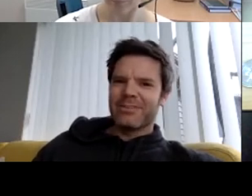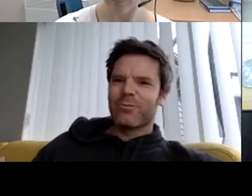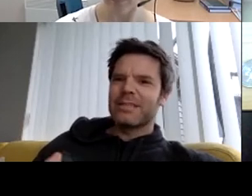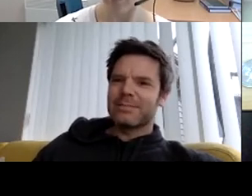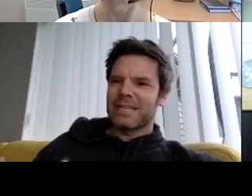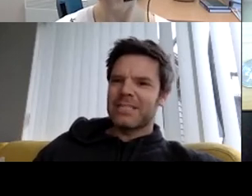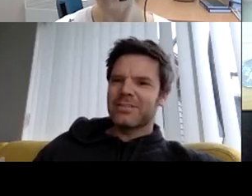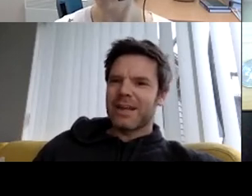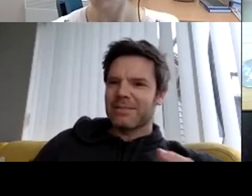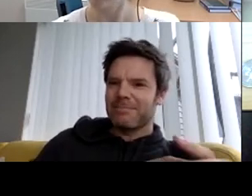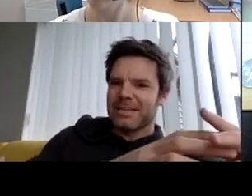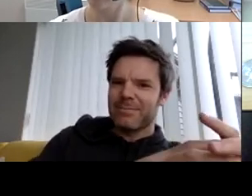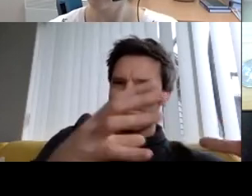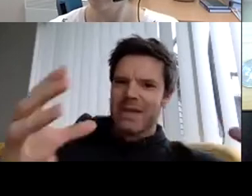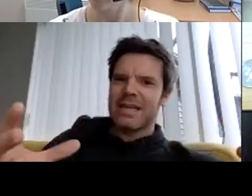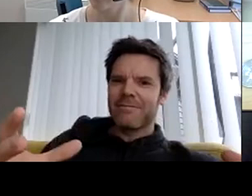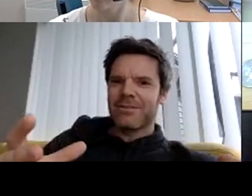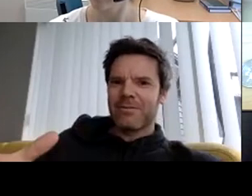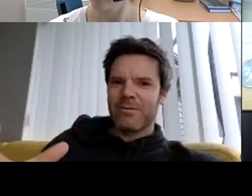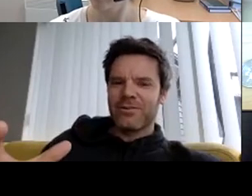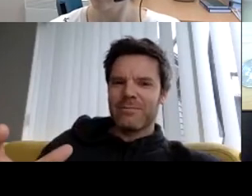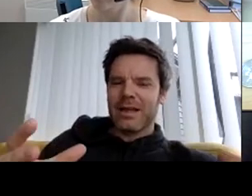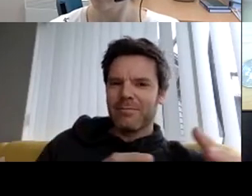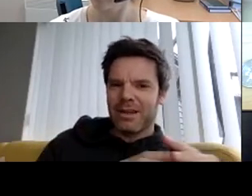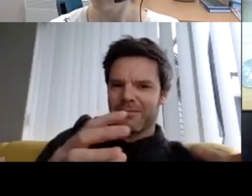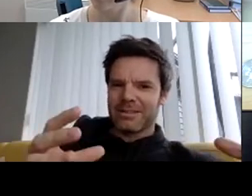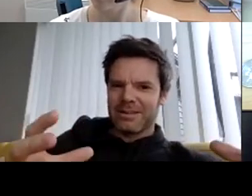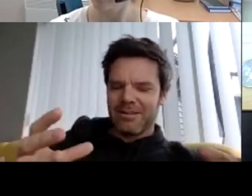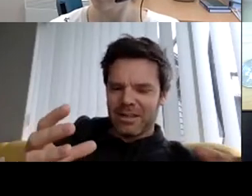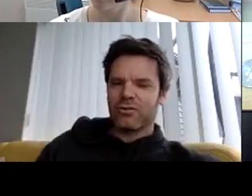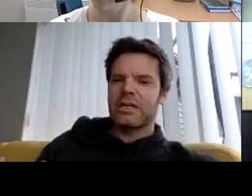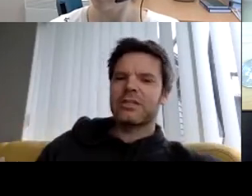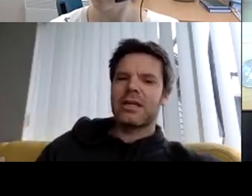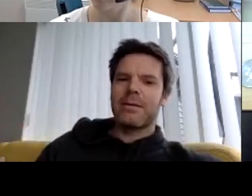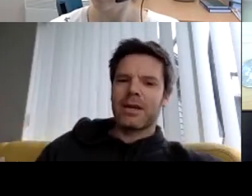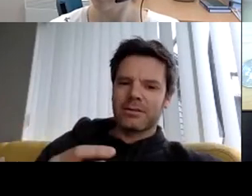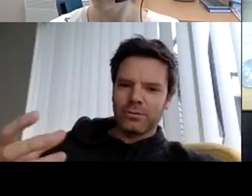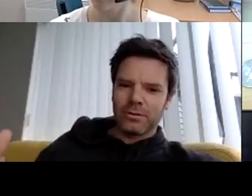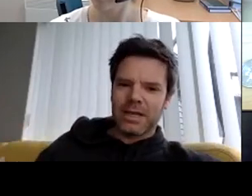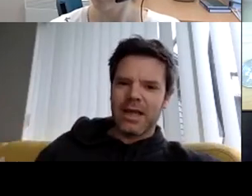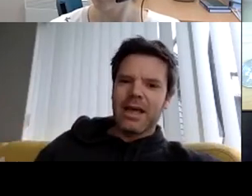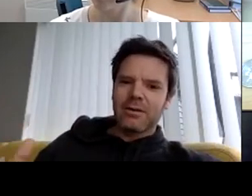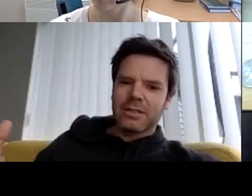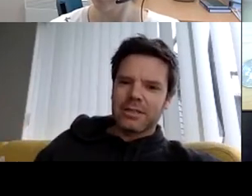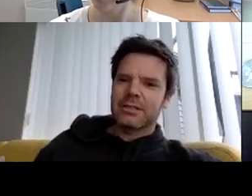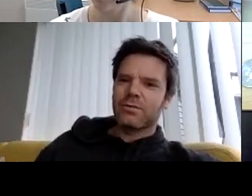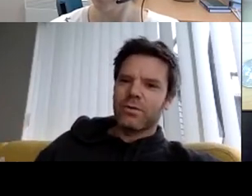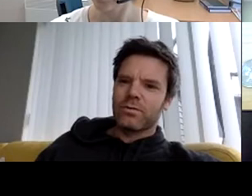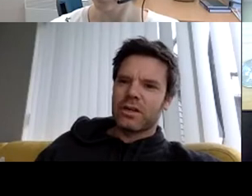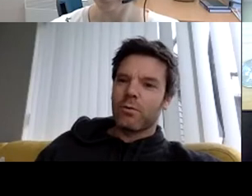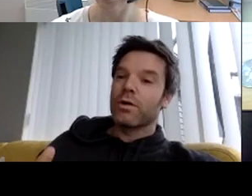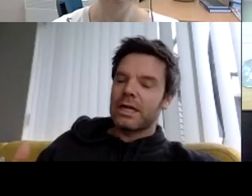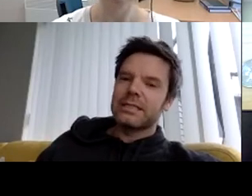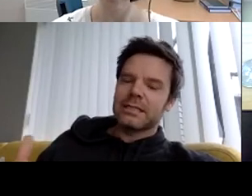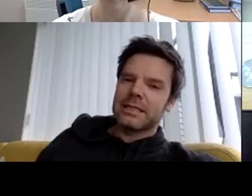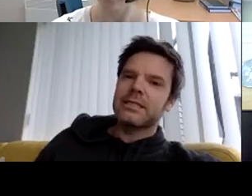it sort of raises some tensions around this because the meaning of the term refugee become, you know, is entrenched there, but it's also those are systems for,